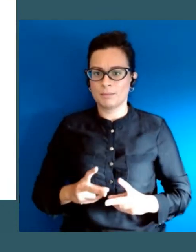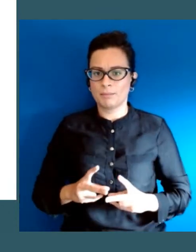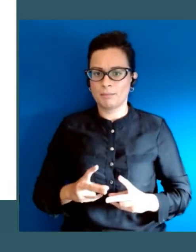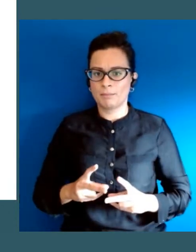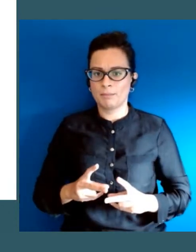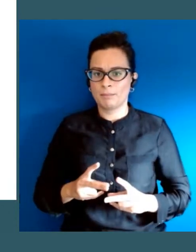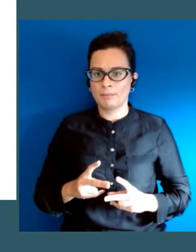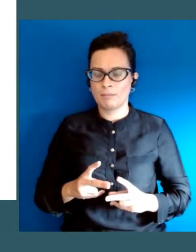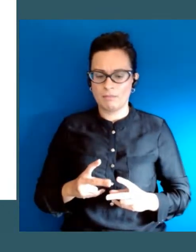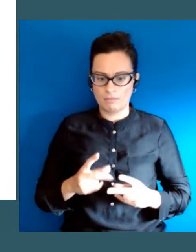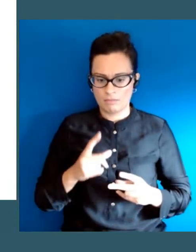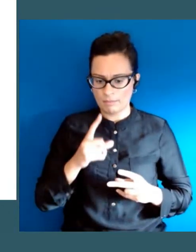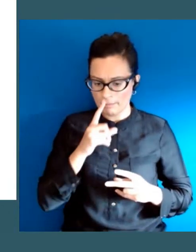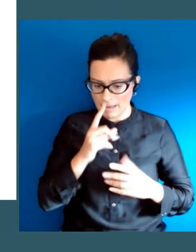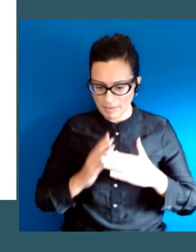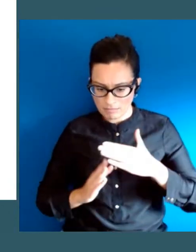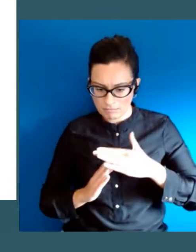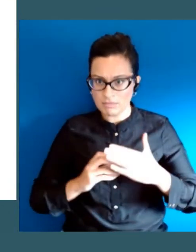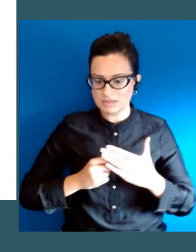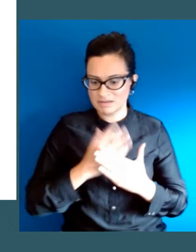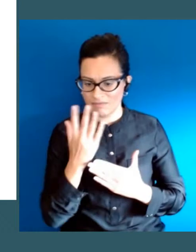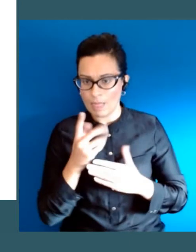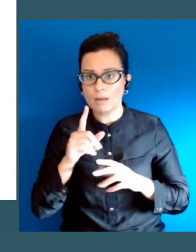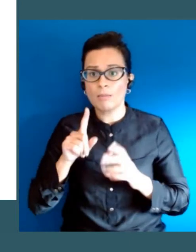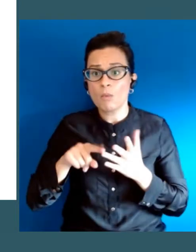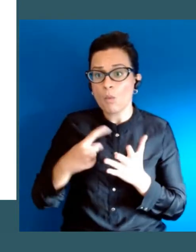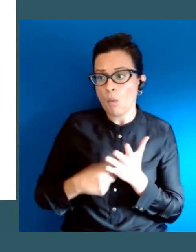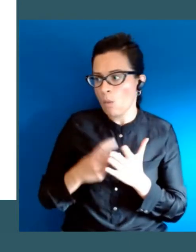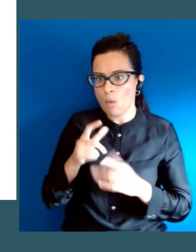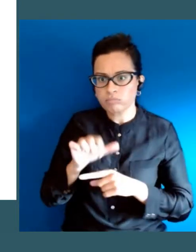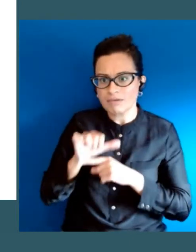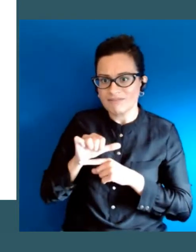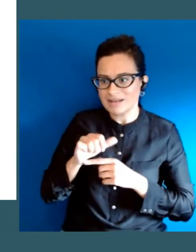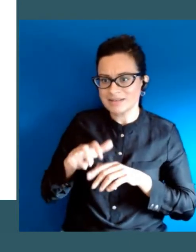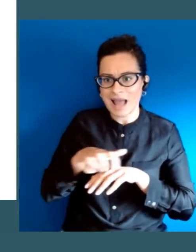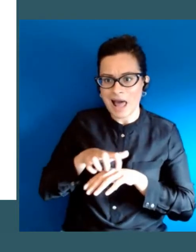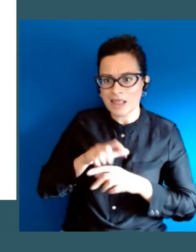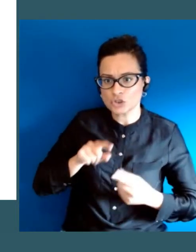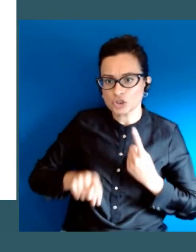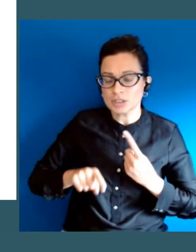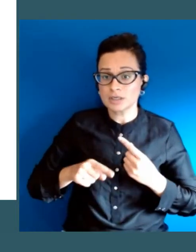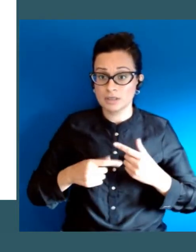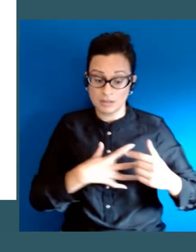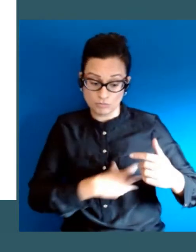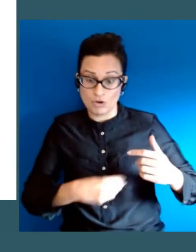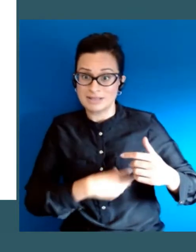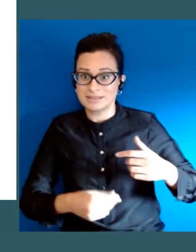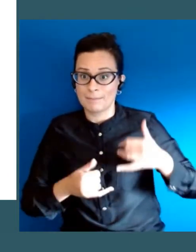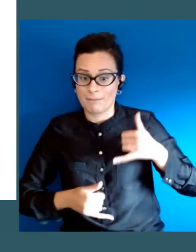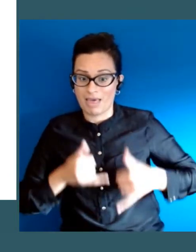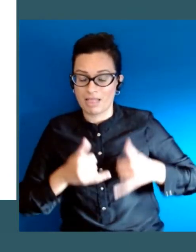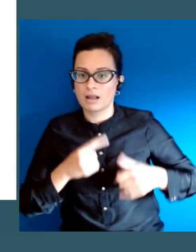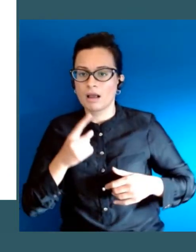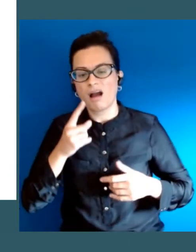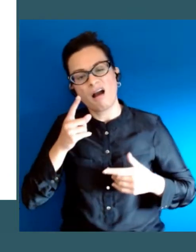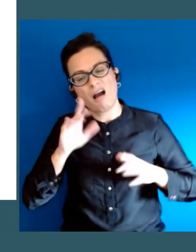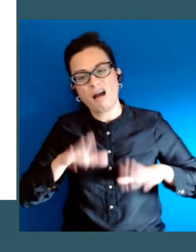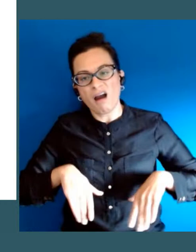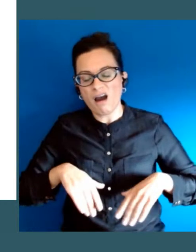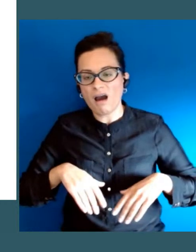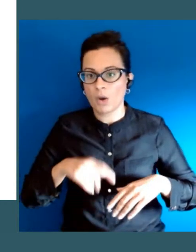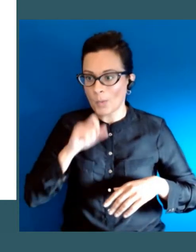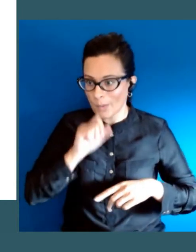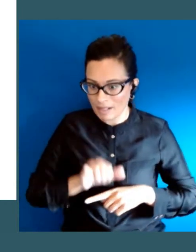development or prevention of allergies. Breast milk is not just passive immunity against